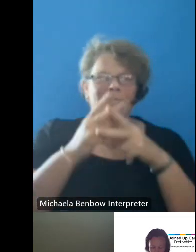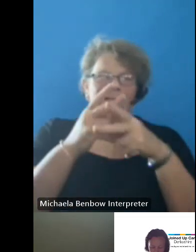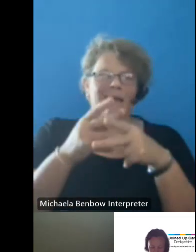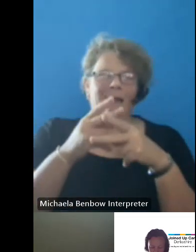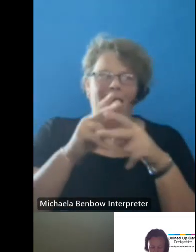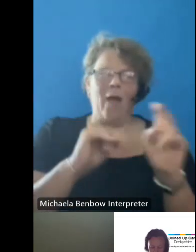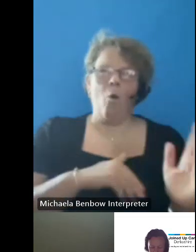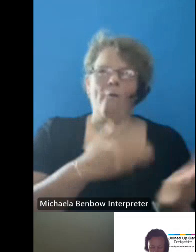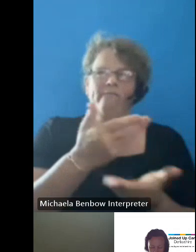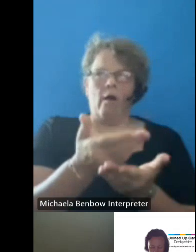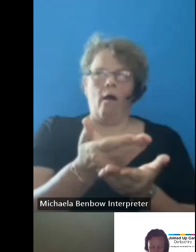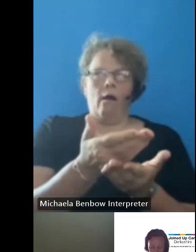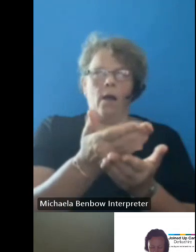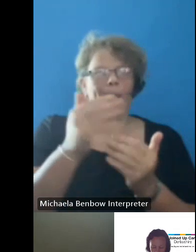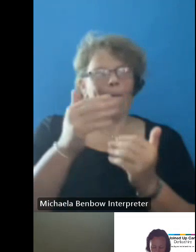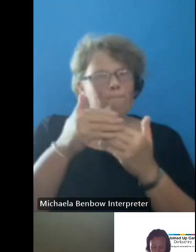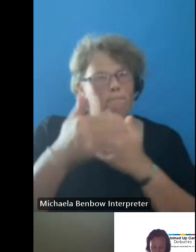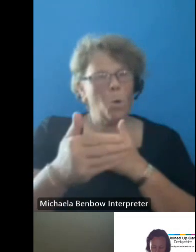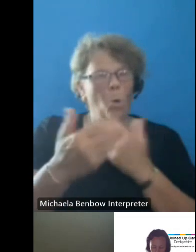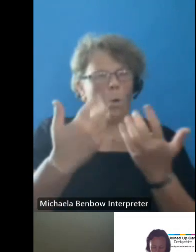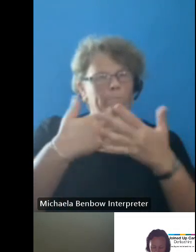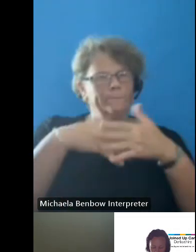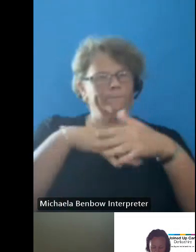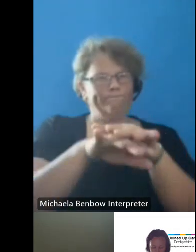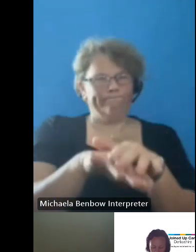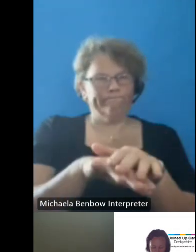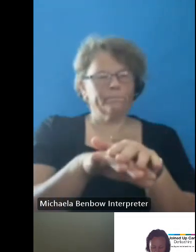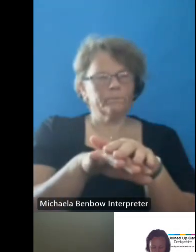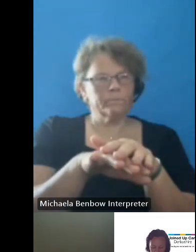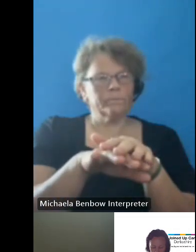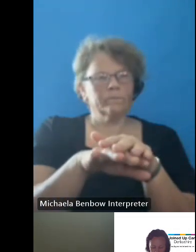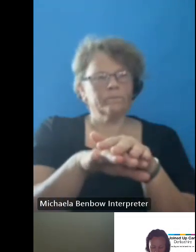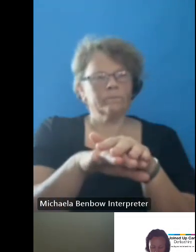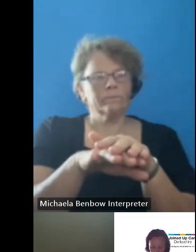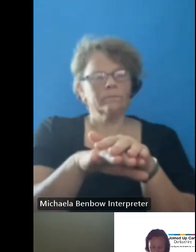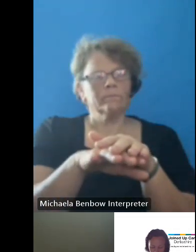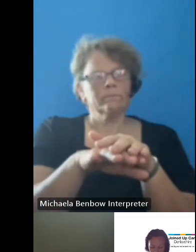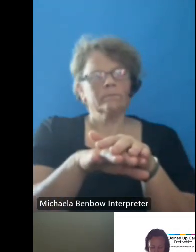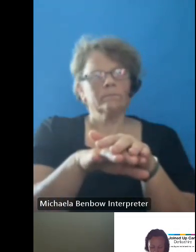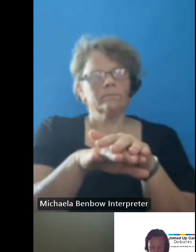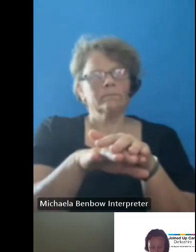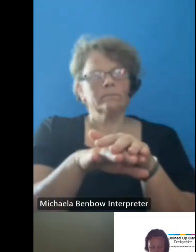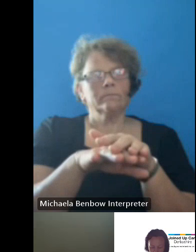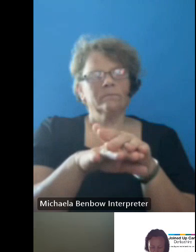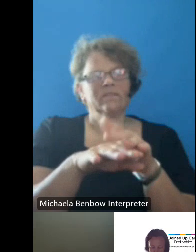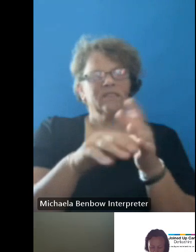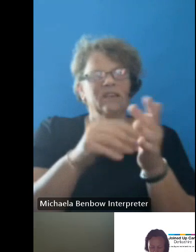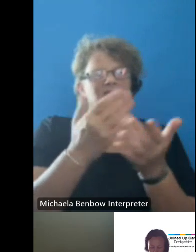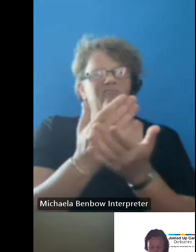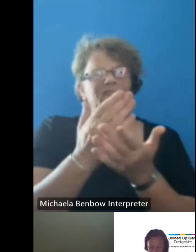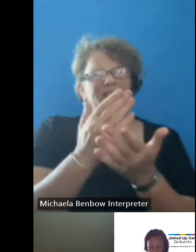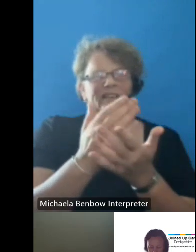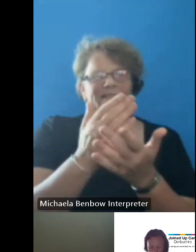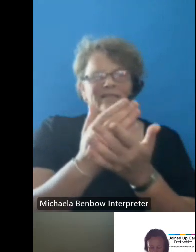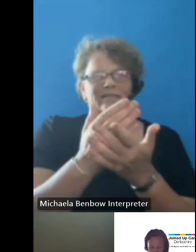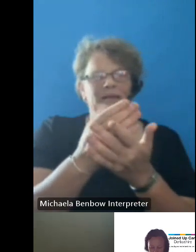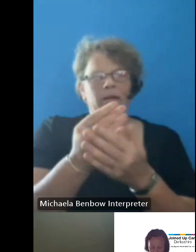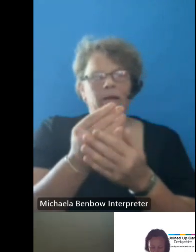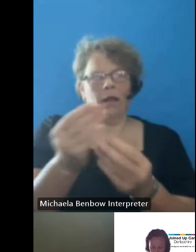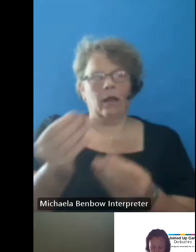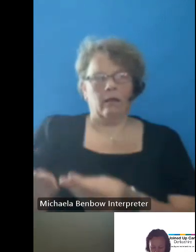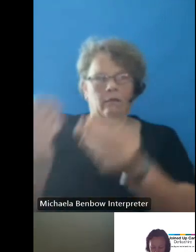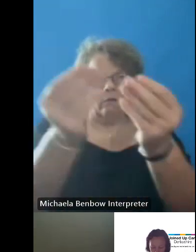to actually become much more integrated by design, so that this constant palming off between services